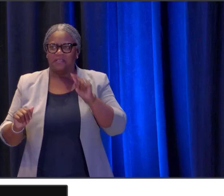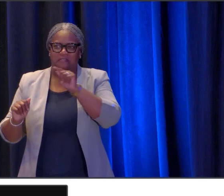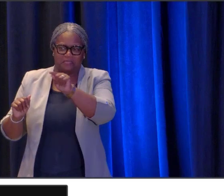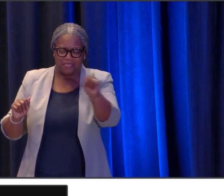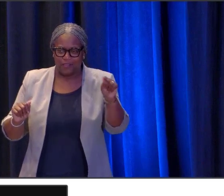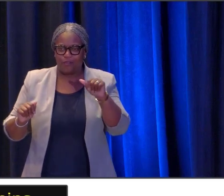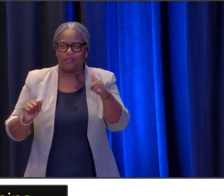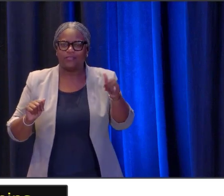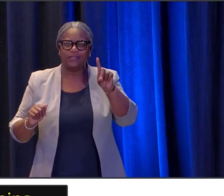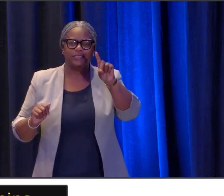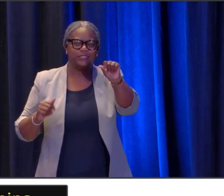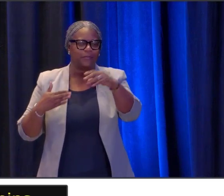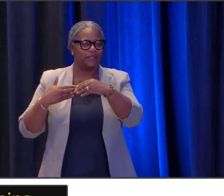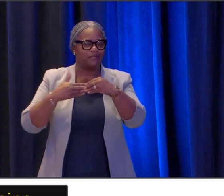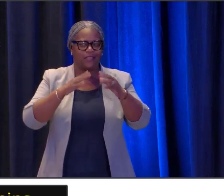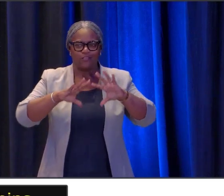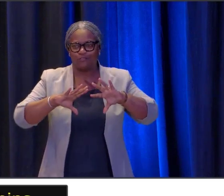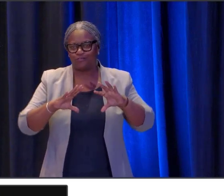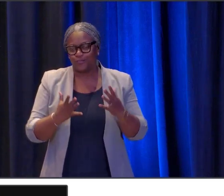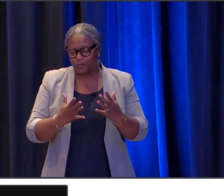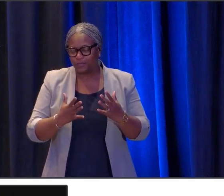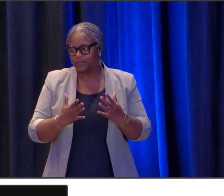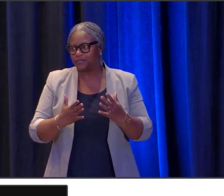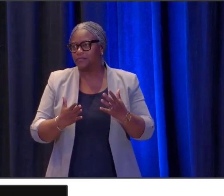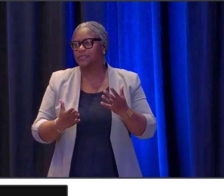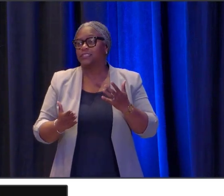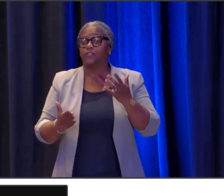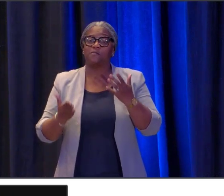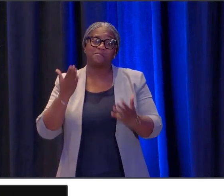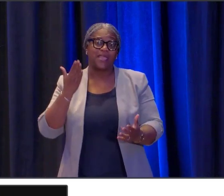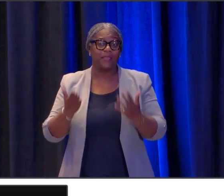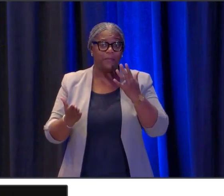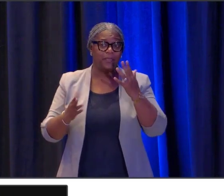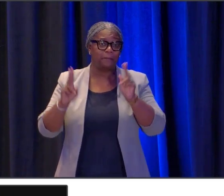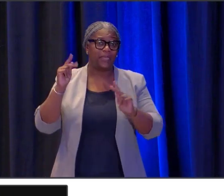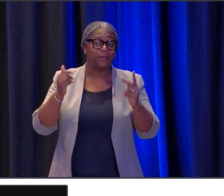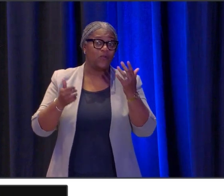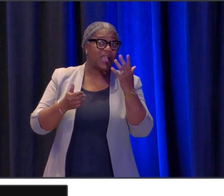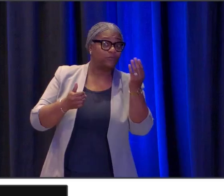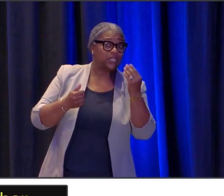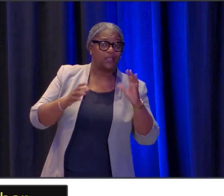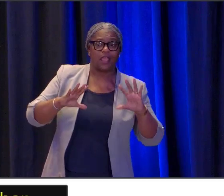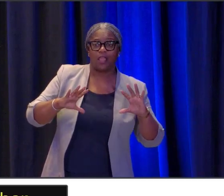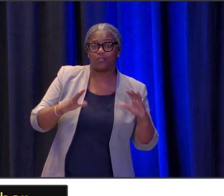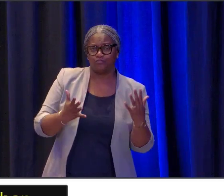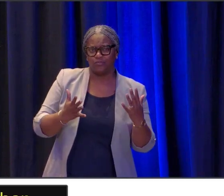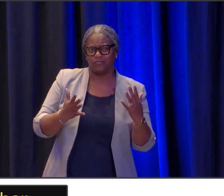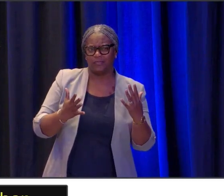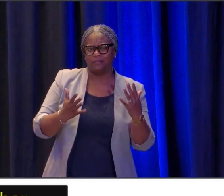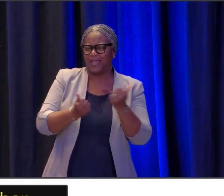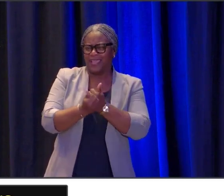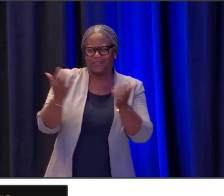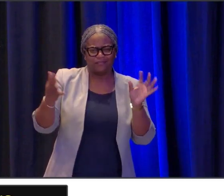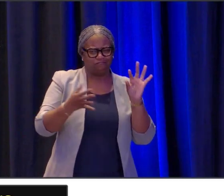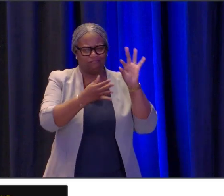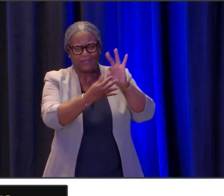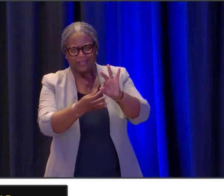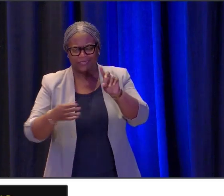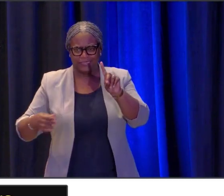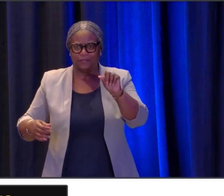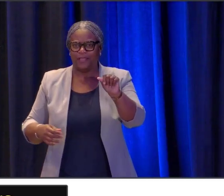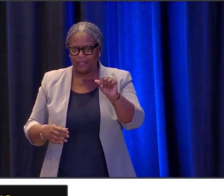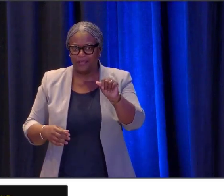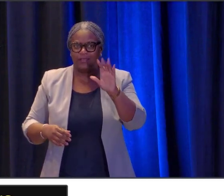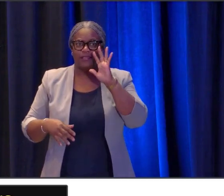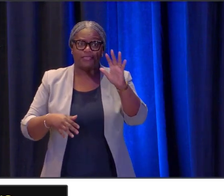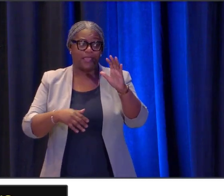other organizations maybe not even have anything to do with disability, but everything has to do with disability. But they have